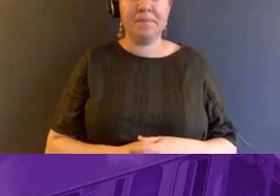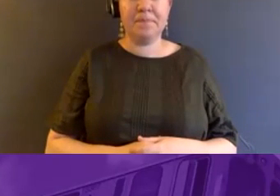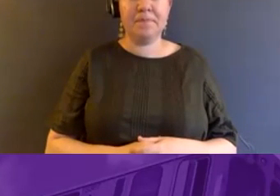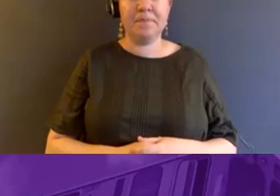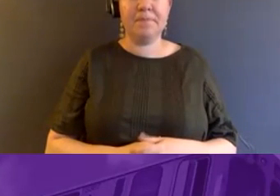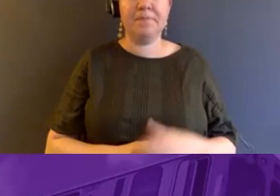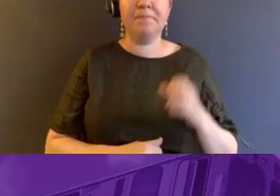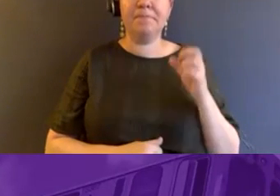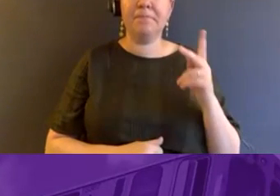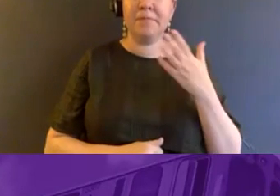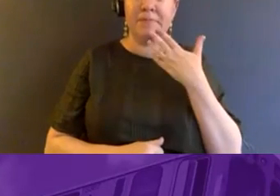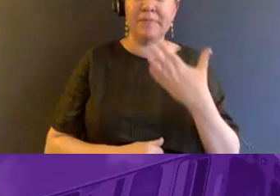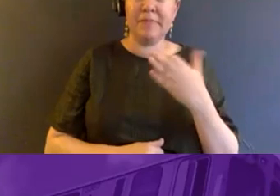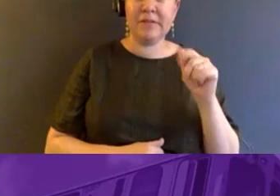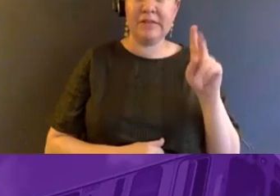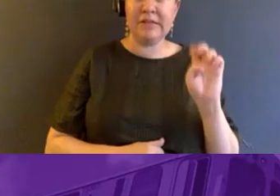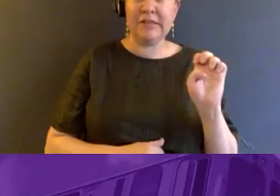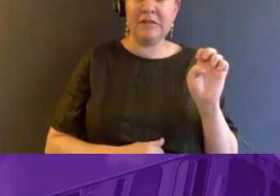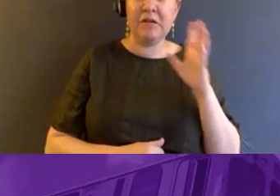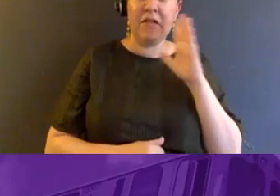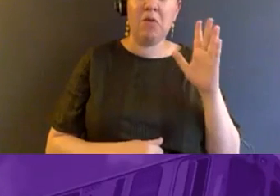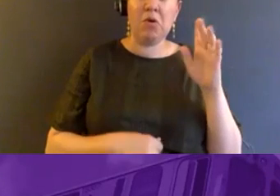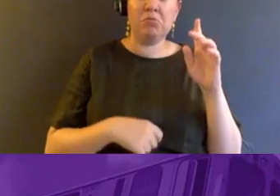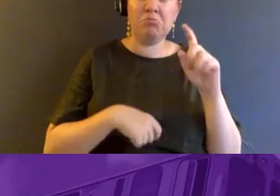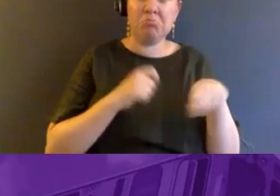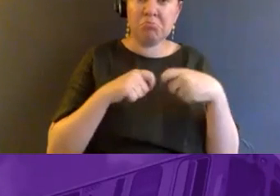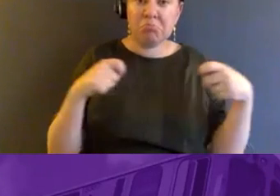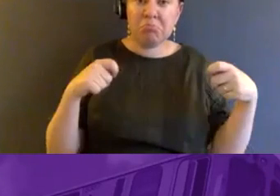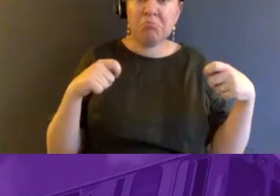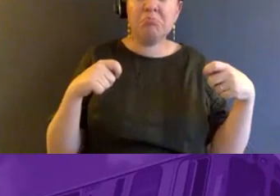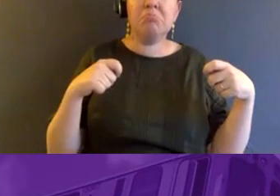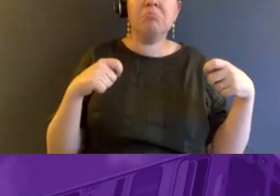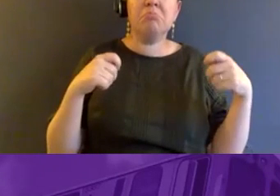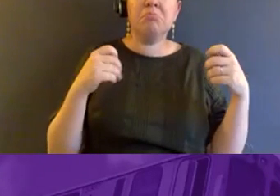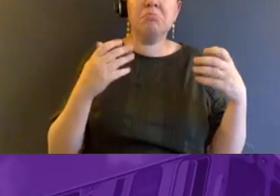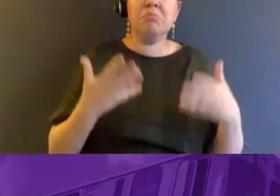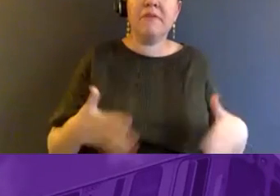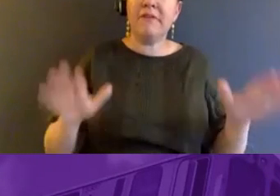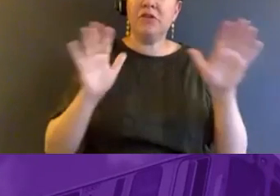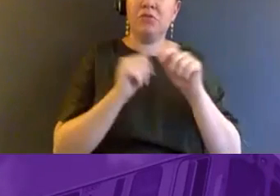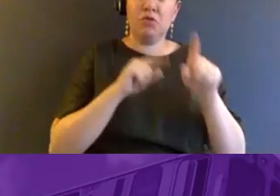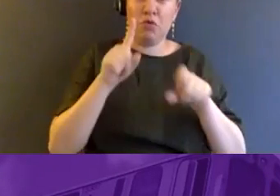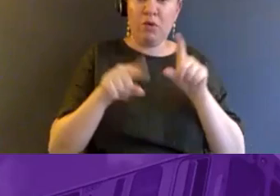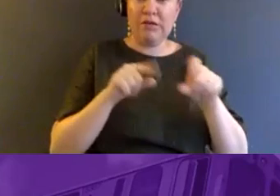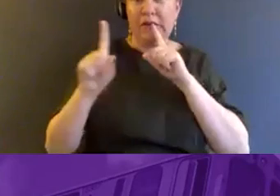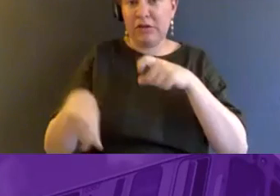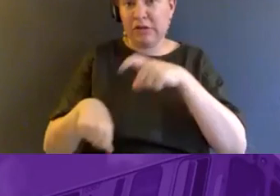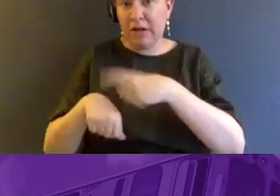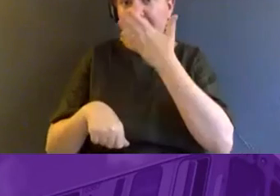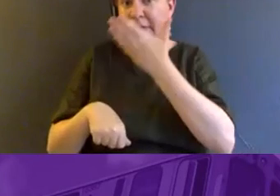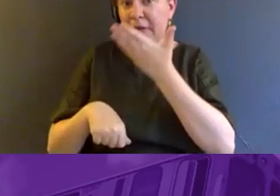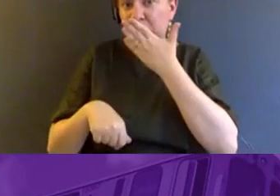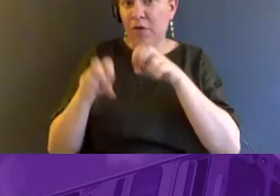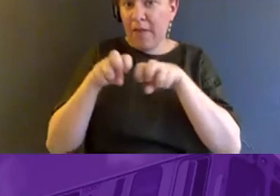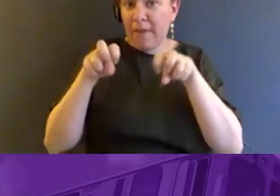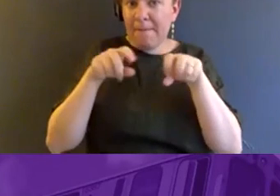Okay, thanks, Steve. That's going to round us out, and we'll finish up the question and answer time now. So thank you so much for the panel,